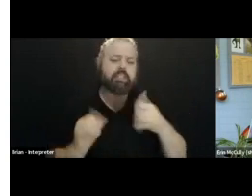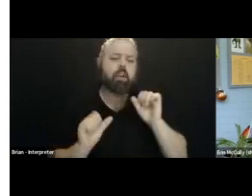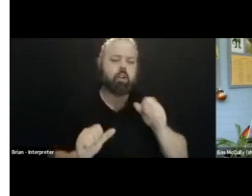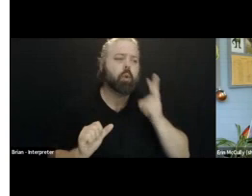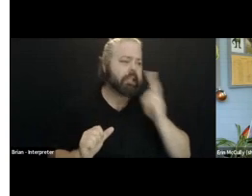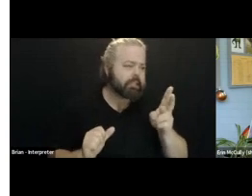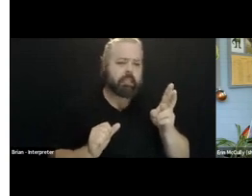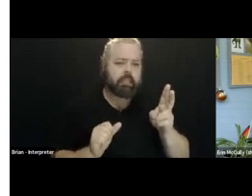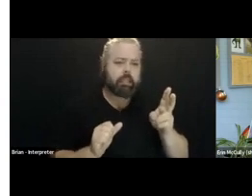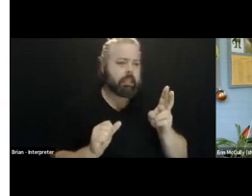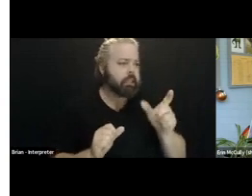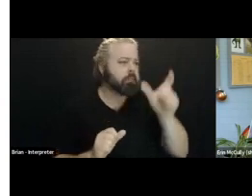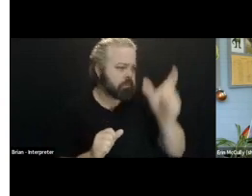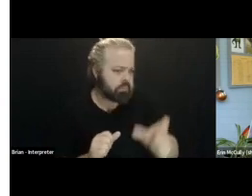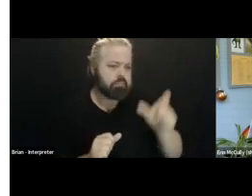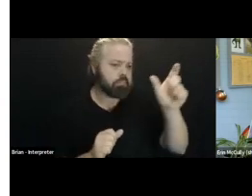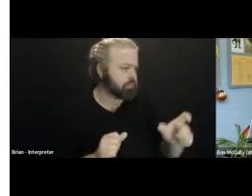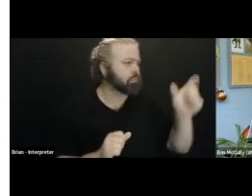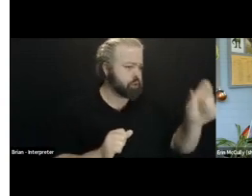trying to put in there for you.